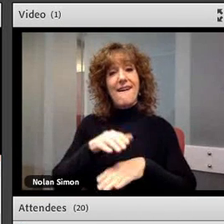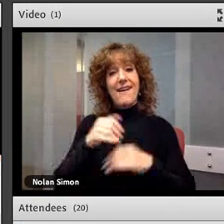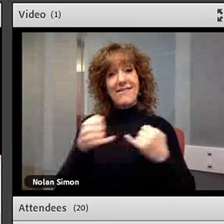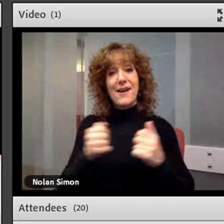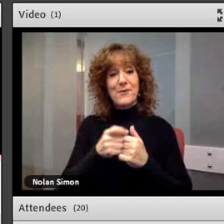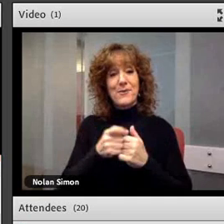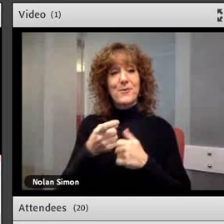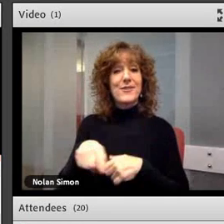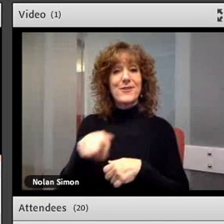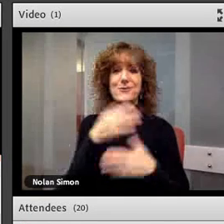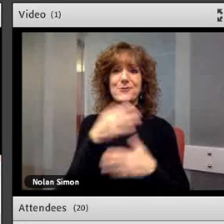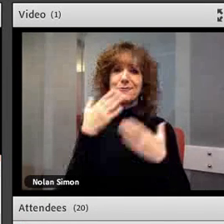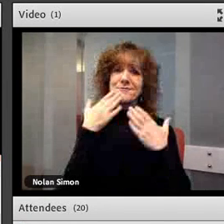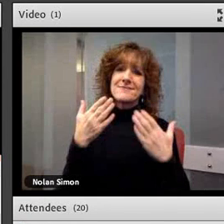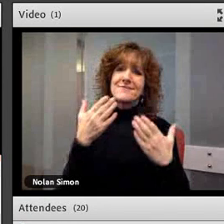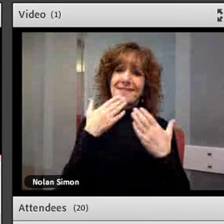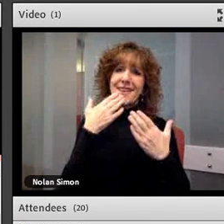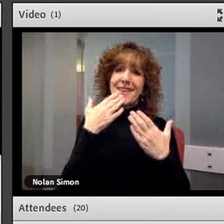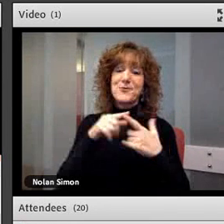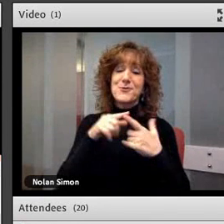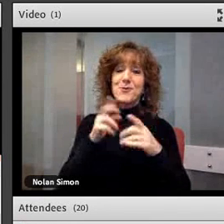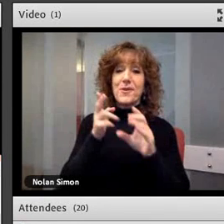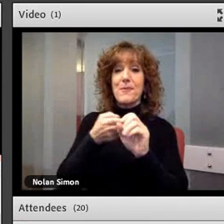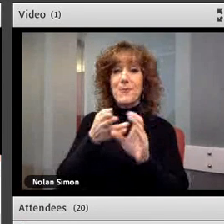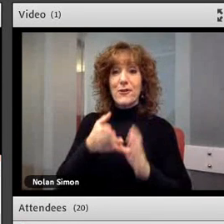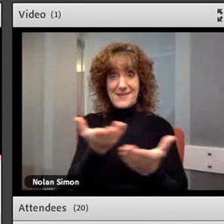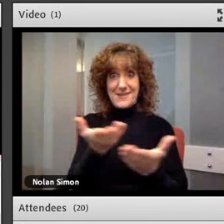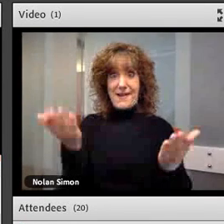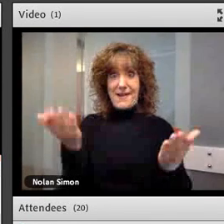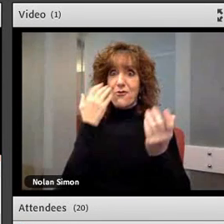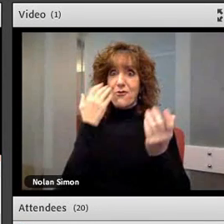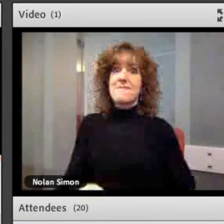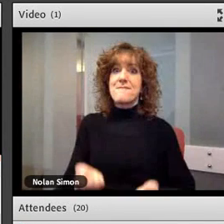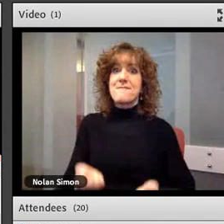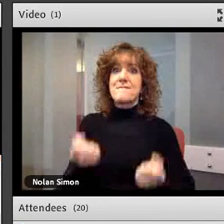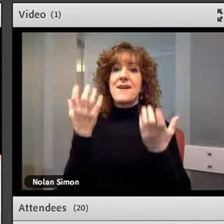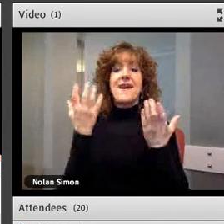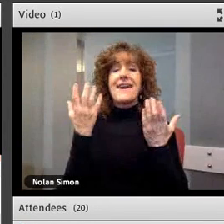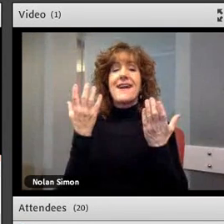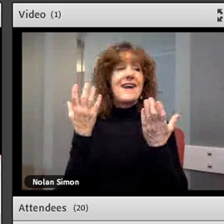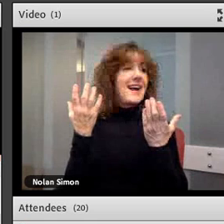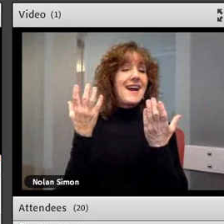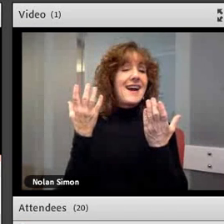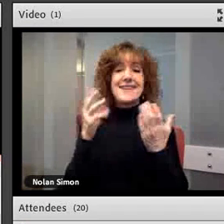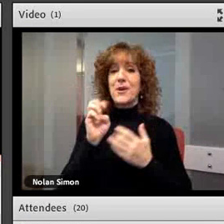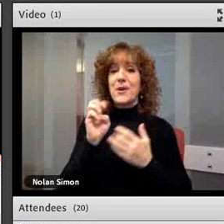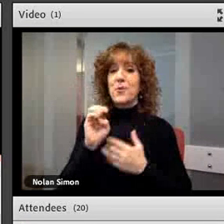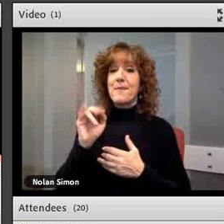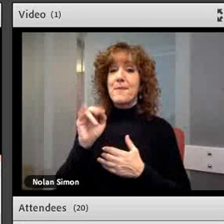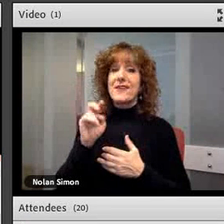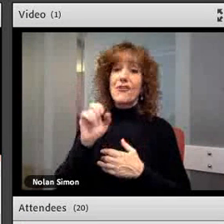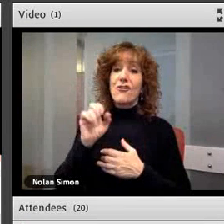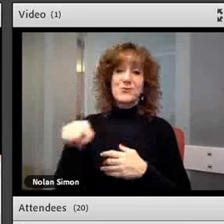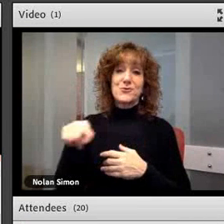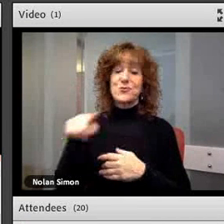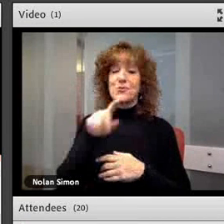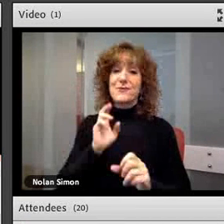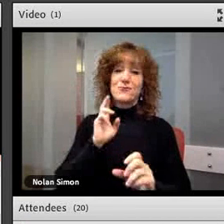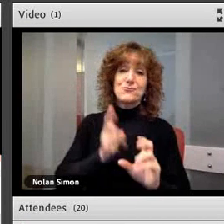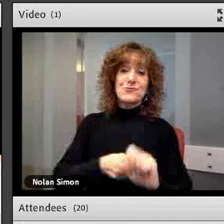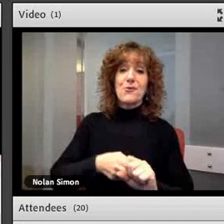you. So thank you to the participants. I know there's lots of webinars that you can participate